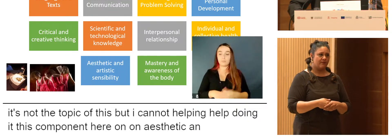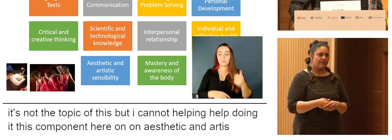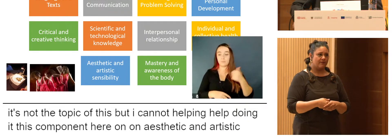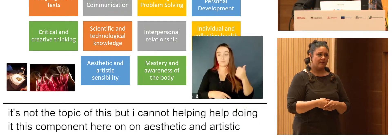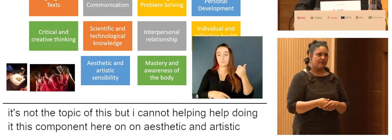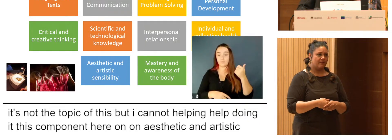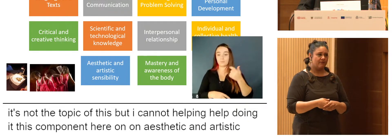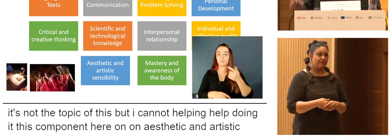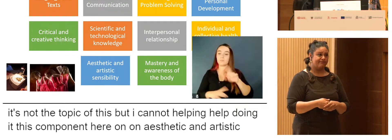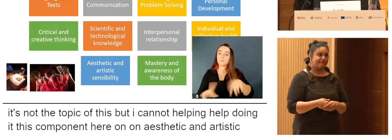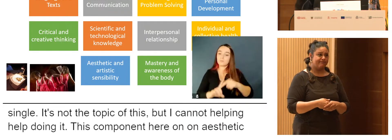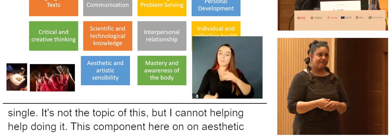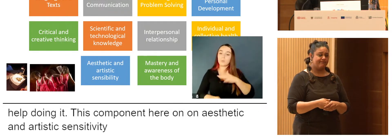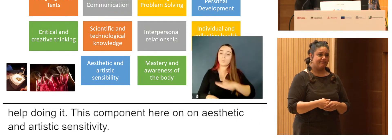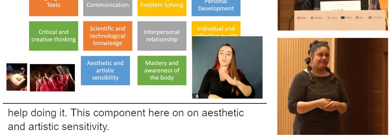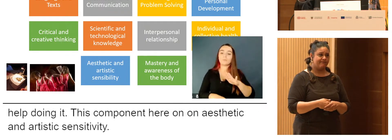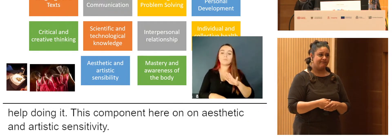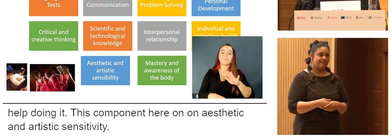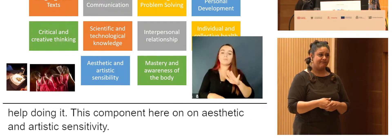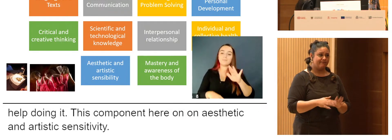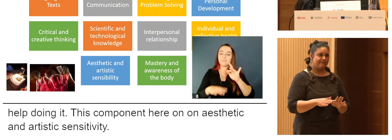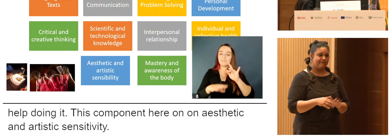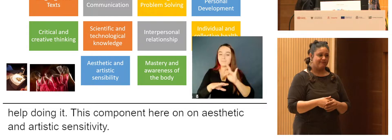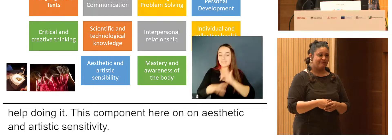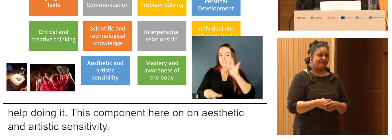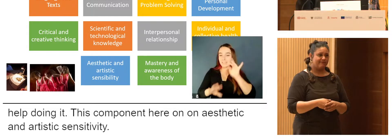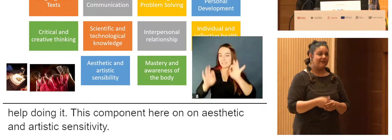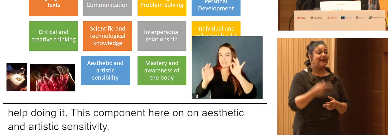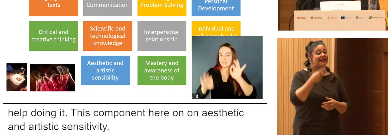sensitivity. I'm a linguist by training.